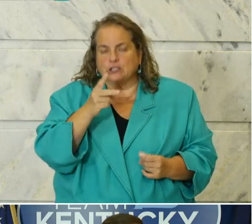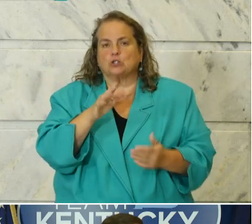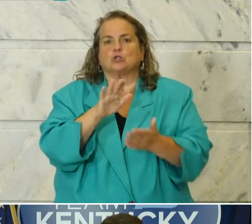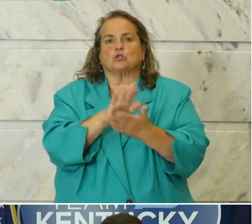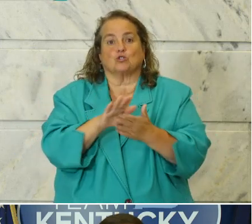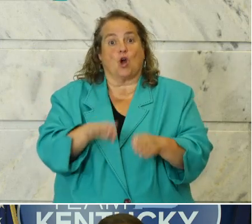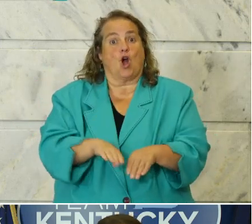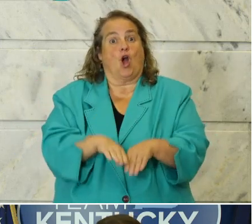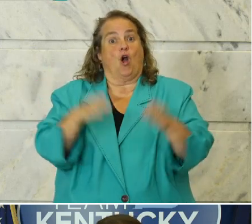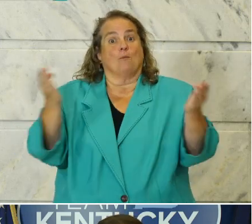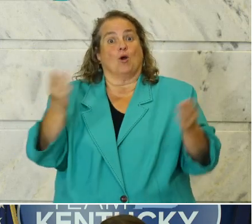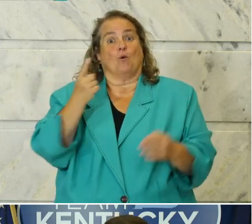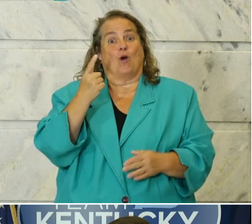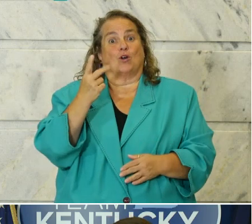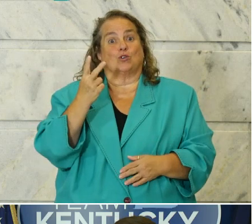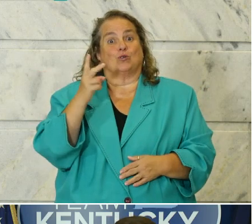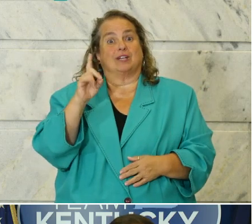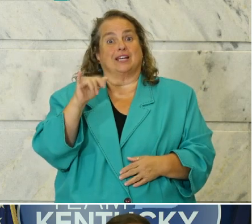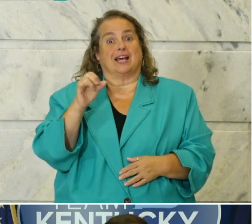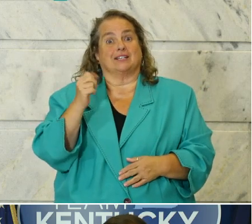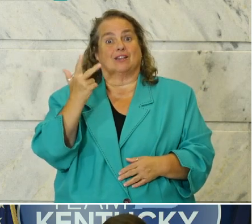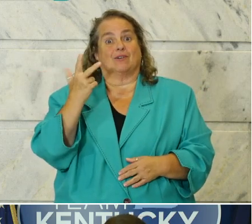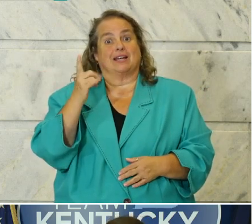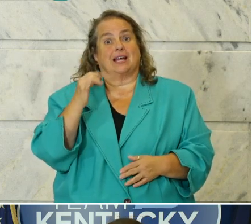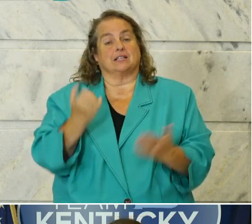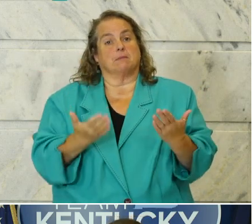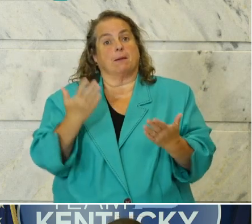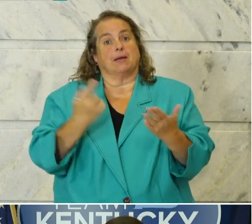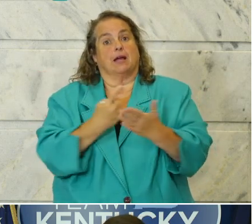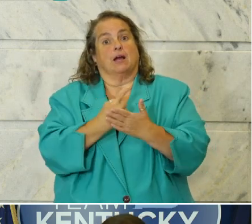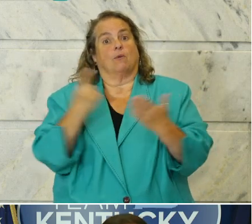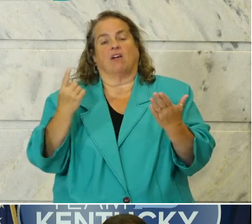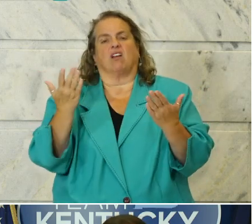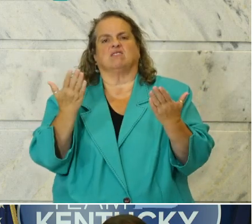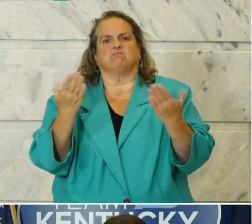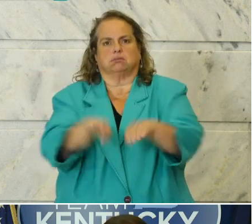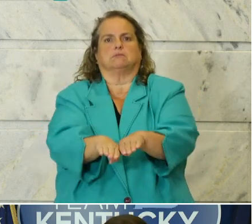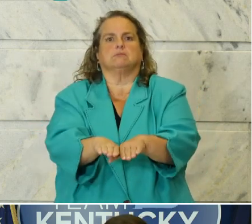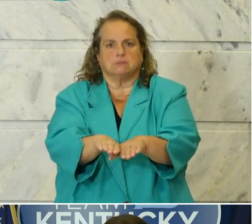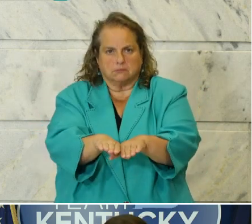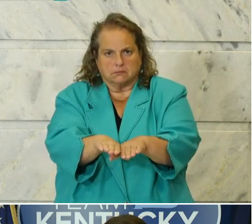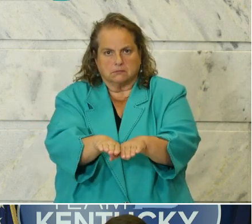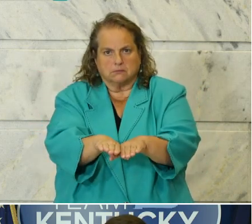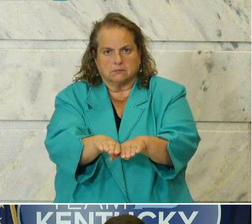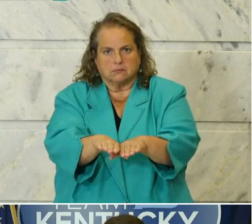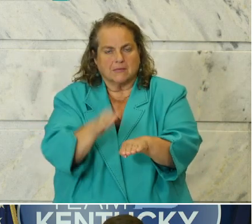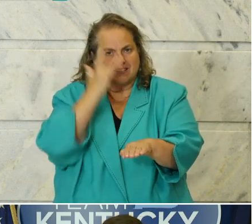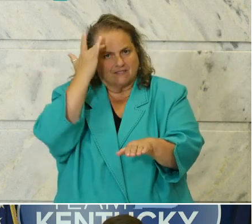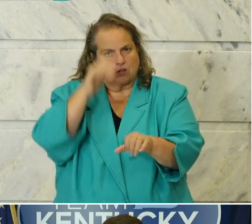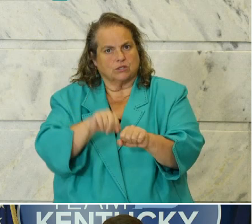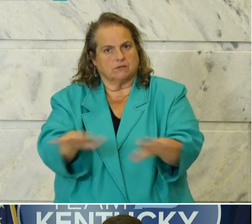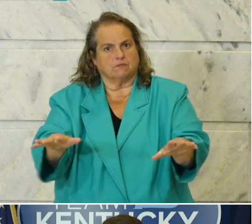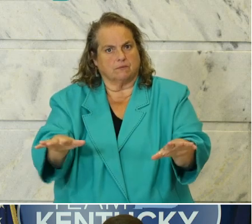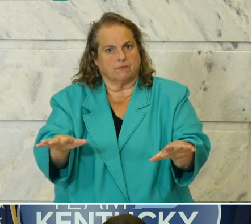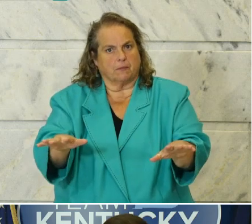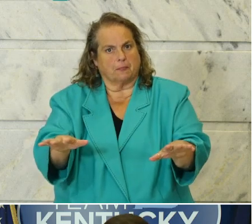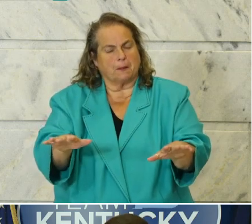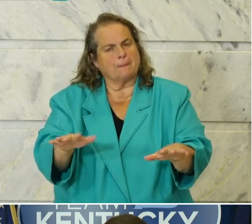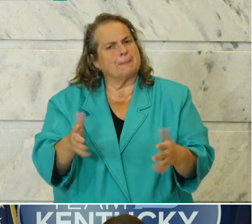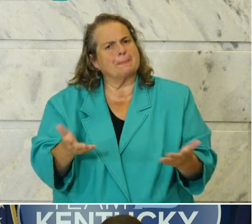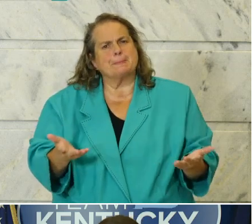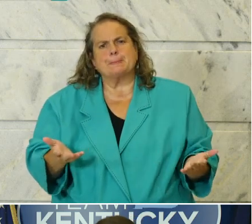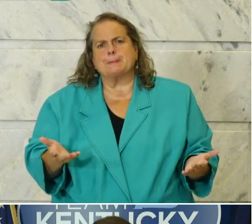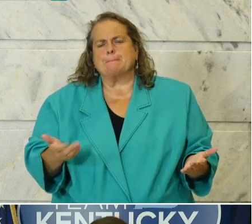open up for 1 day, 2 day, maybe a week, and then shut down. And that's something that we can't